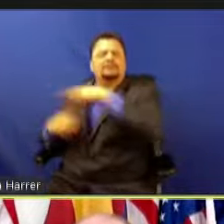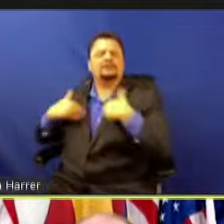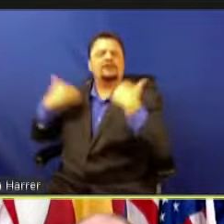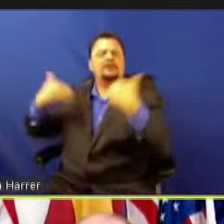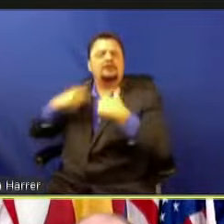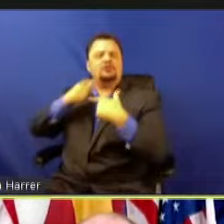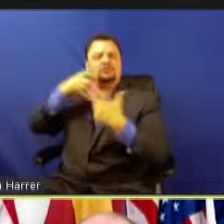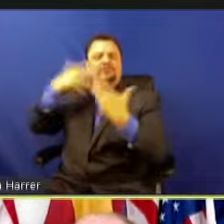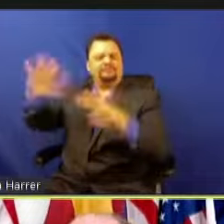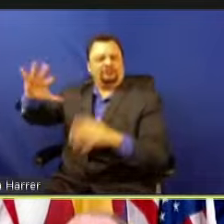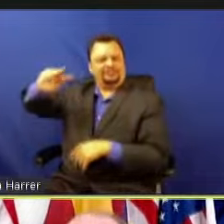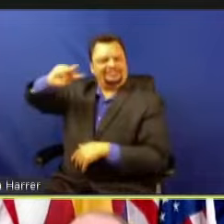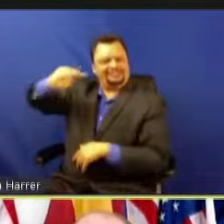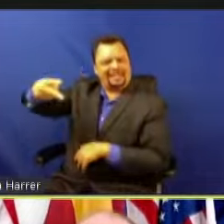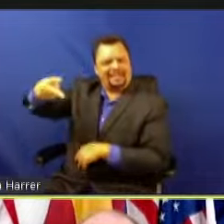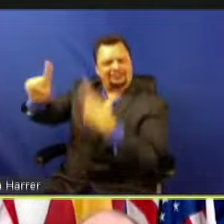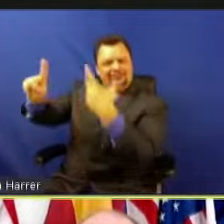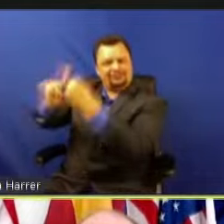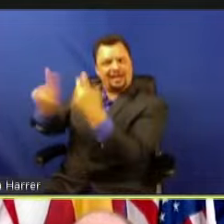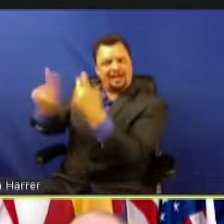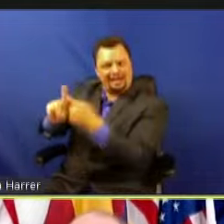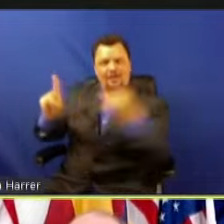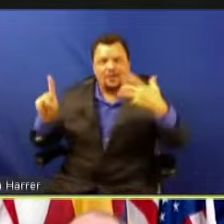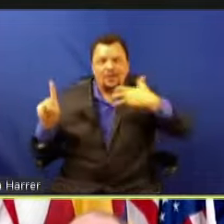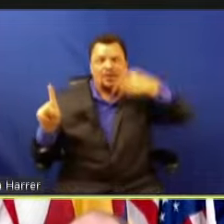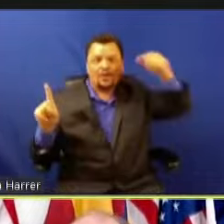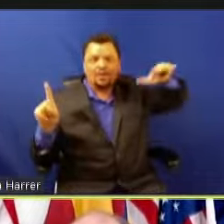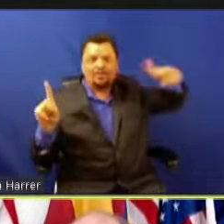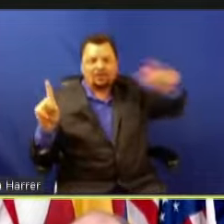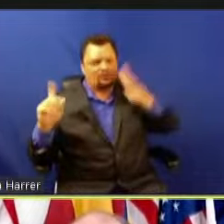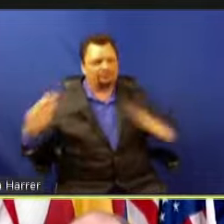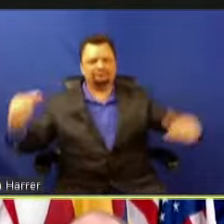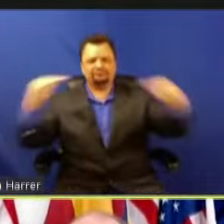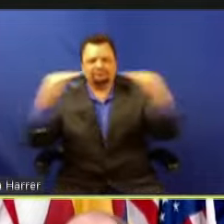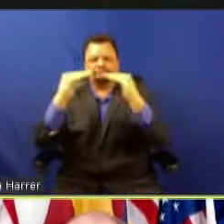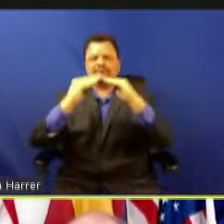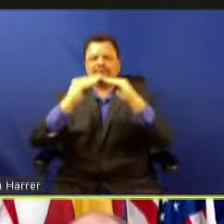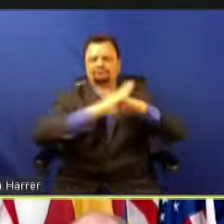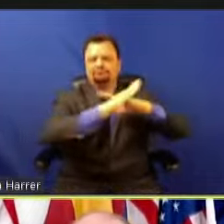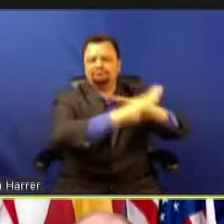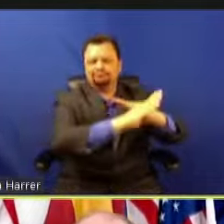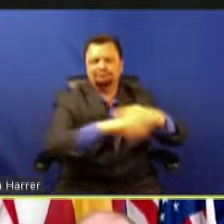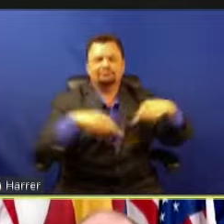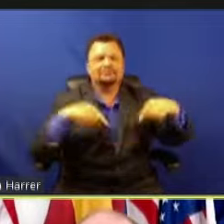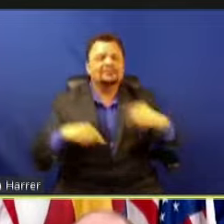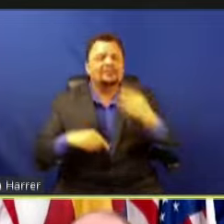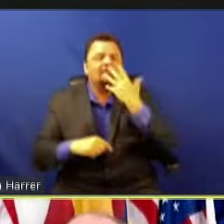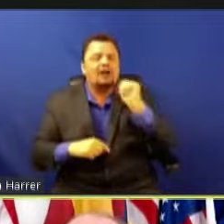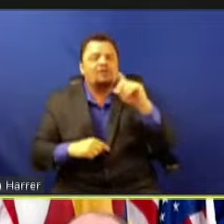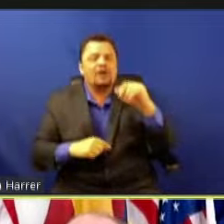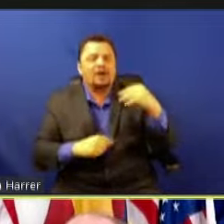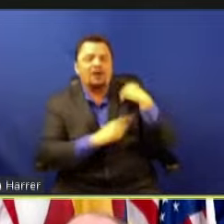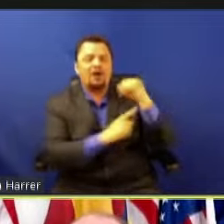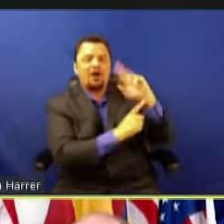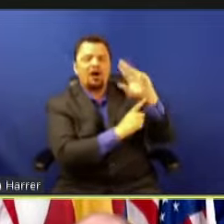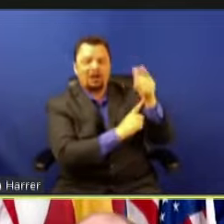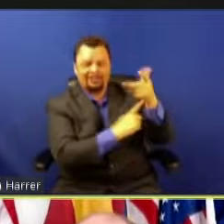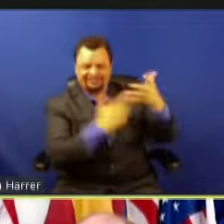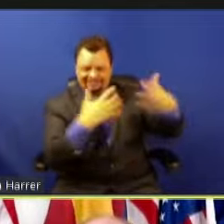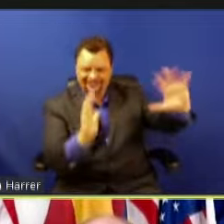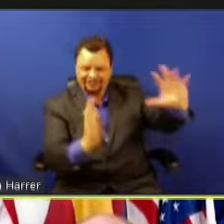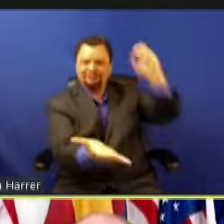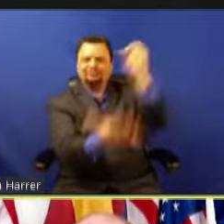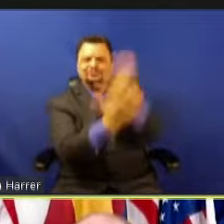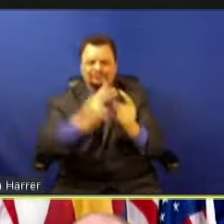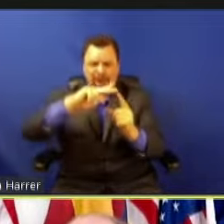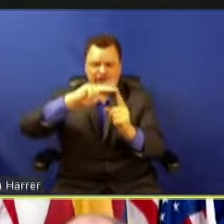state of Colorado advised vaccination providers to offer the third doses to really anybody who asks, who says that they're immunocompromised or